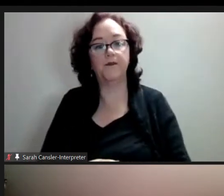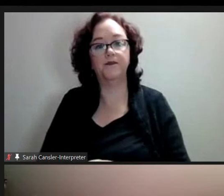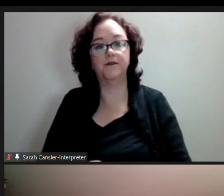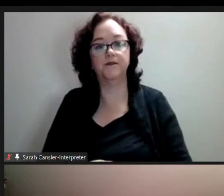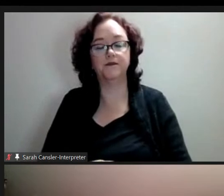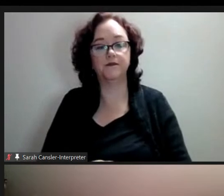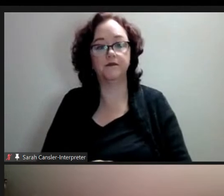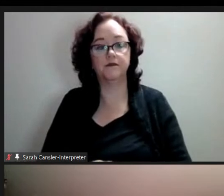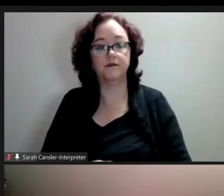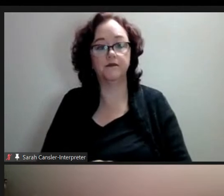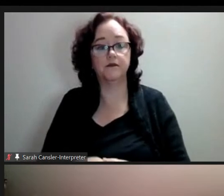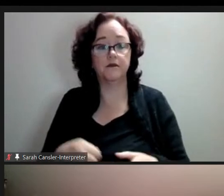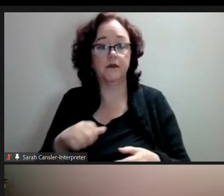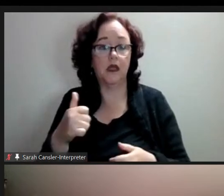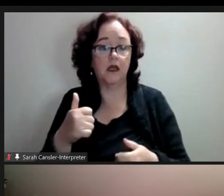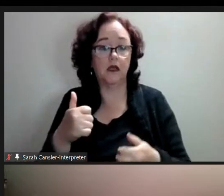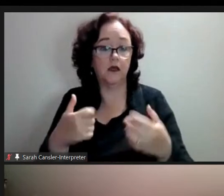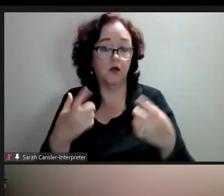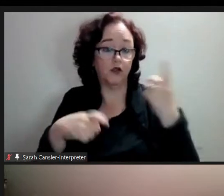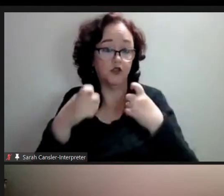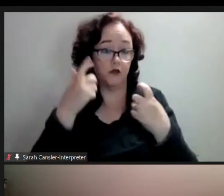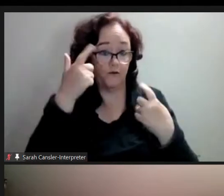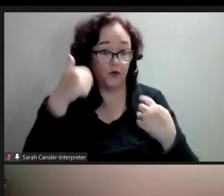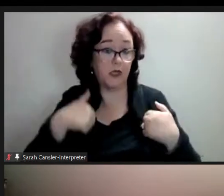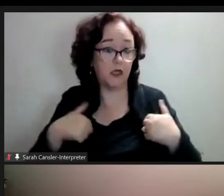Does anyone have any additional questions for me?